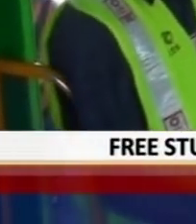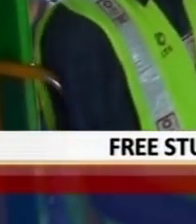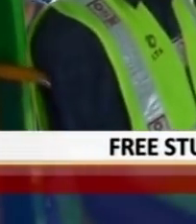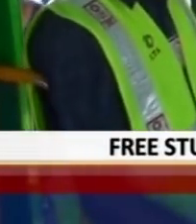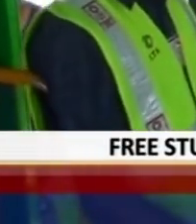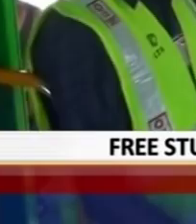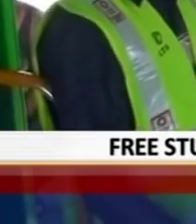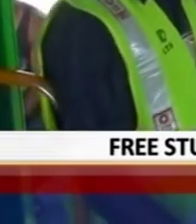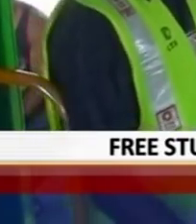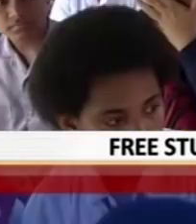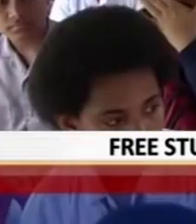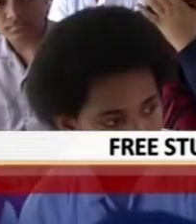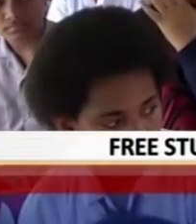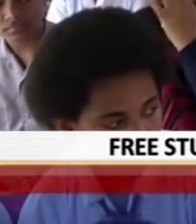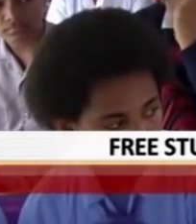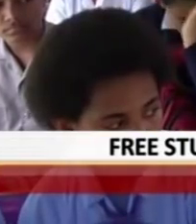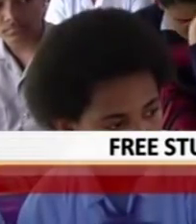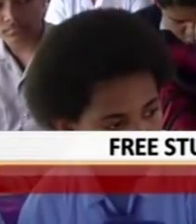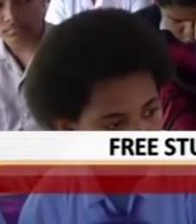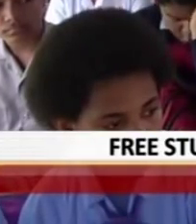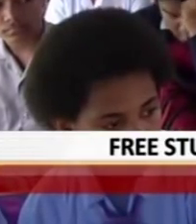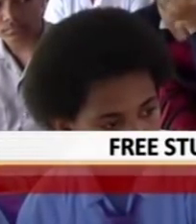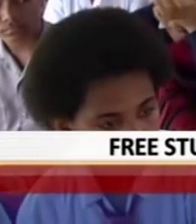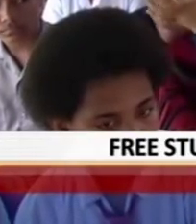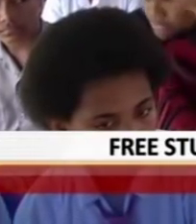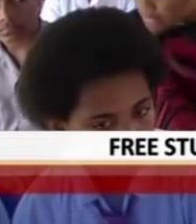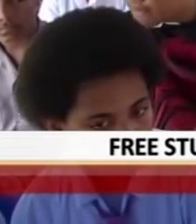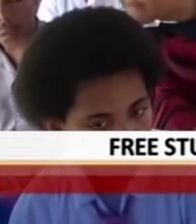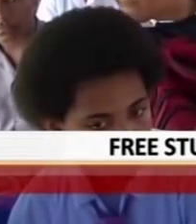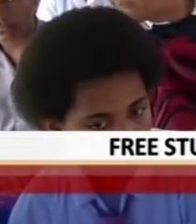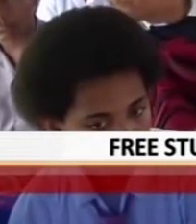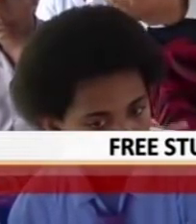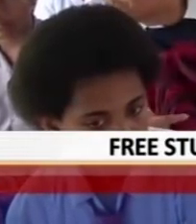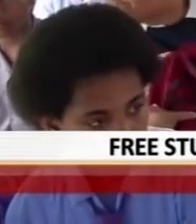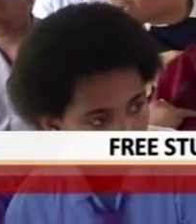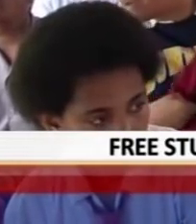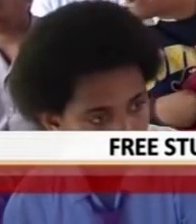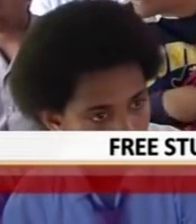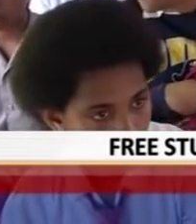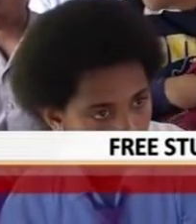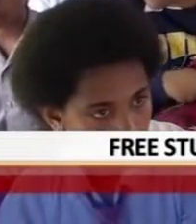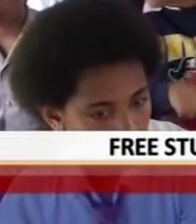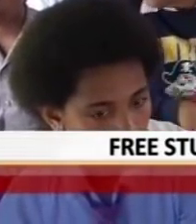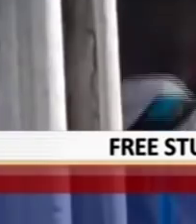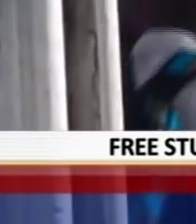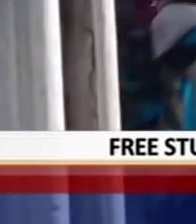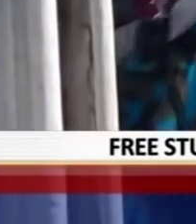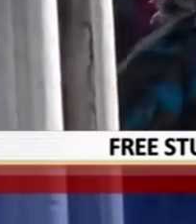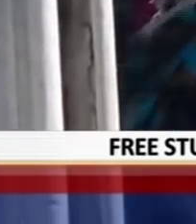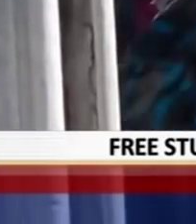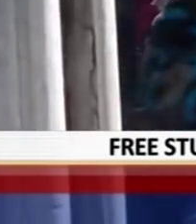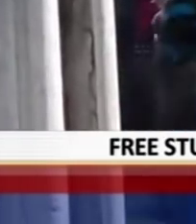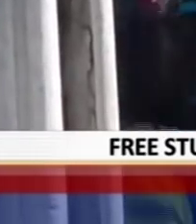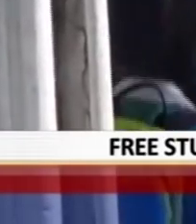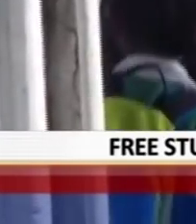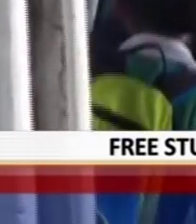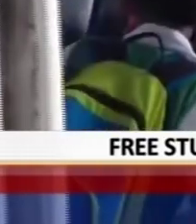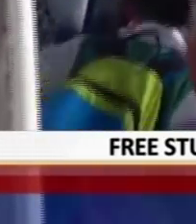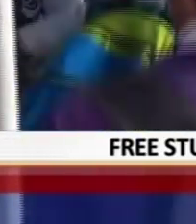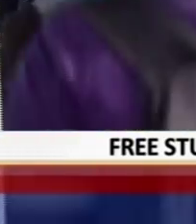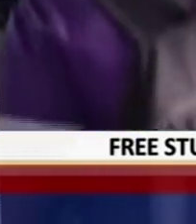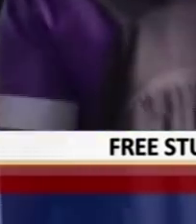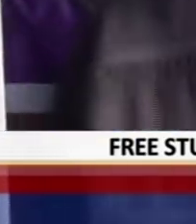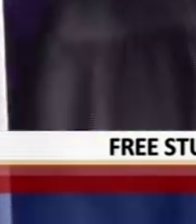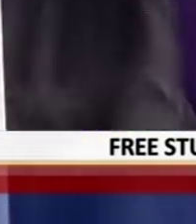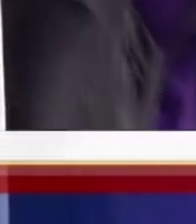actually need this assistance. Explaining the reduction in budget allocation, the minister says recipient numbers under the scheme are expected